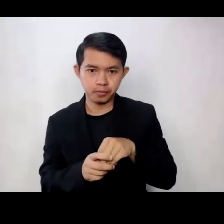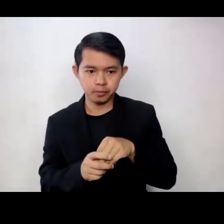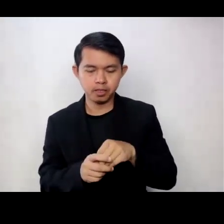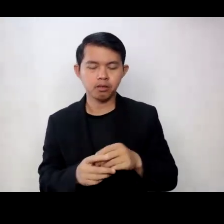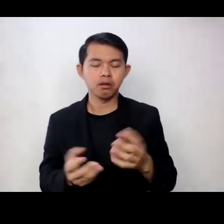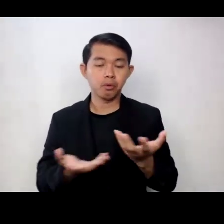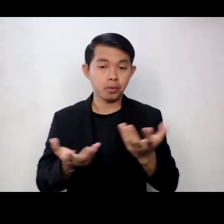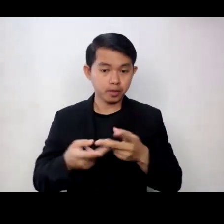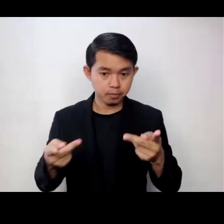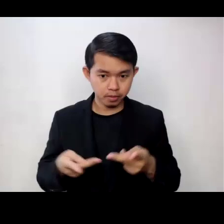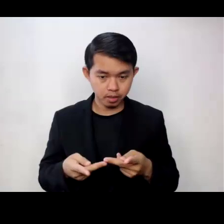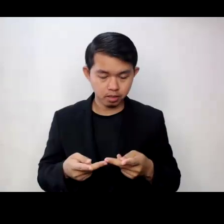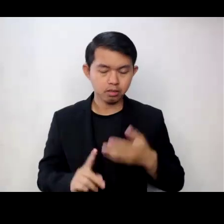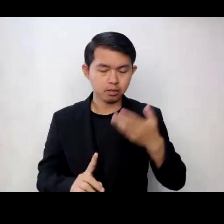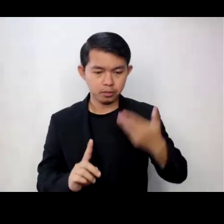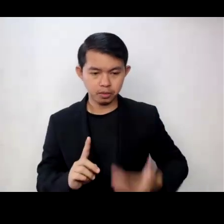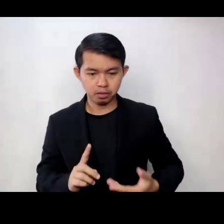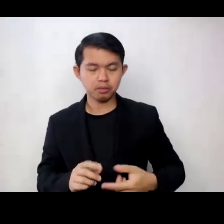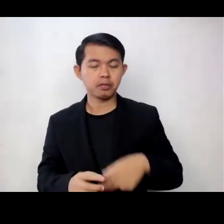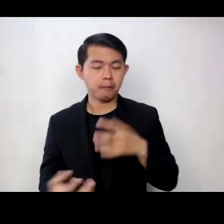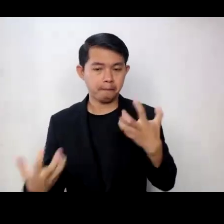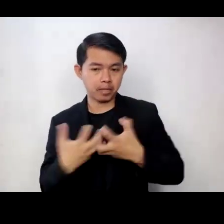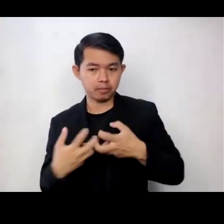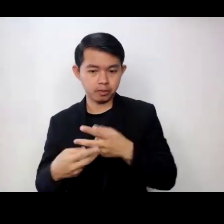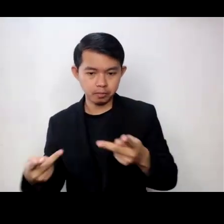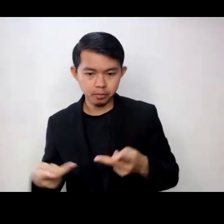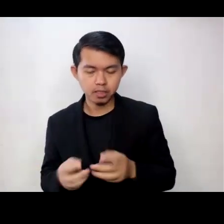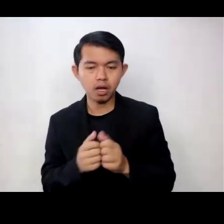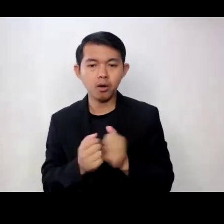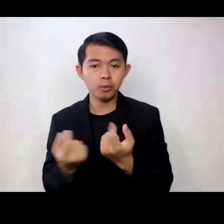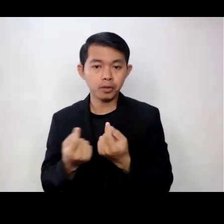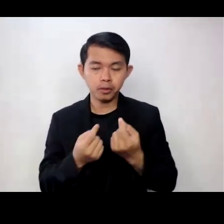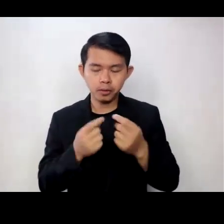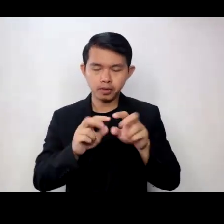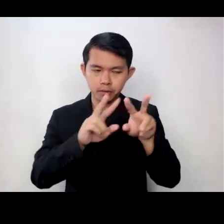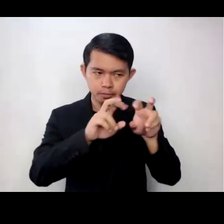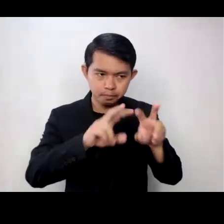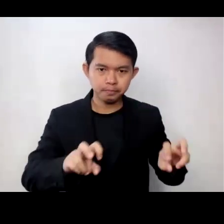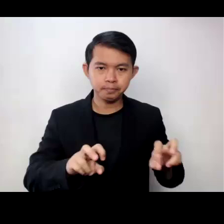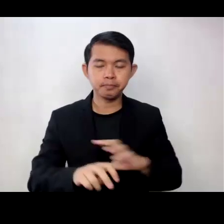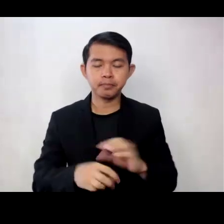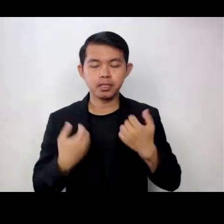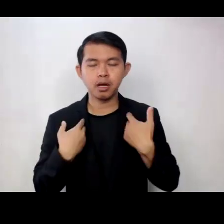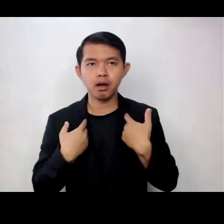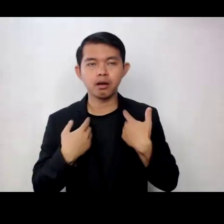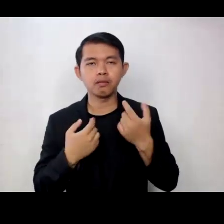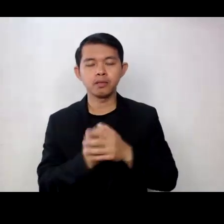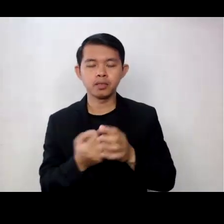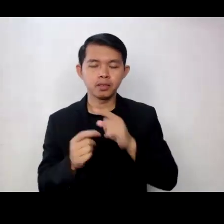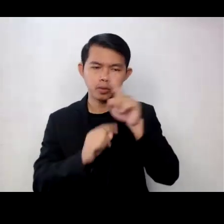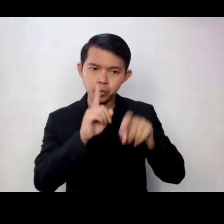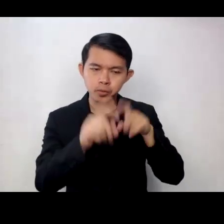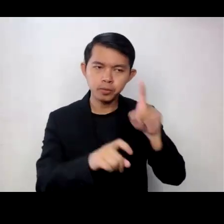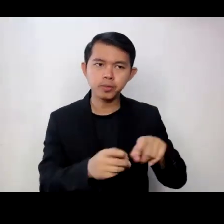do research? How are we doing the research? Who are we doing it with? We also have questions or concerns